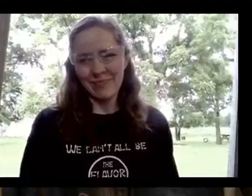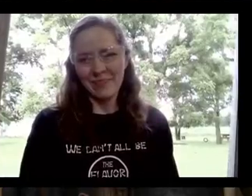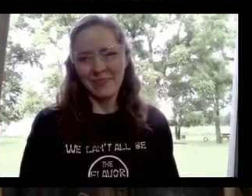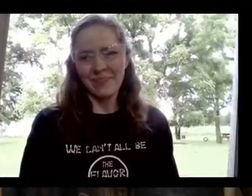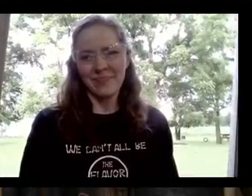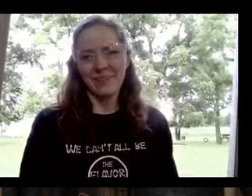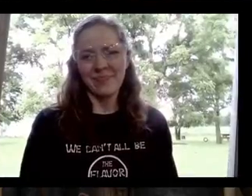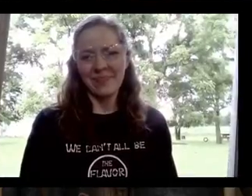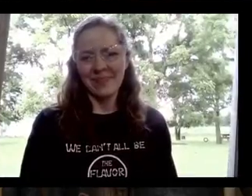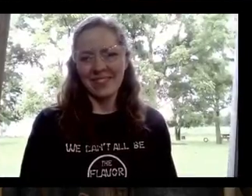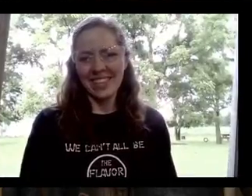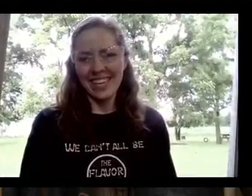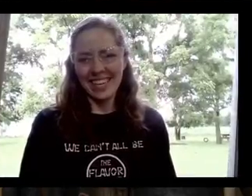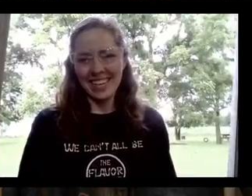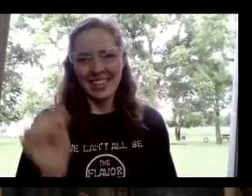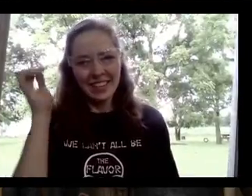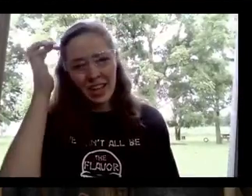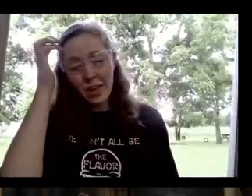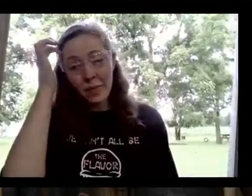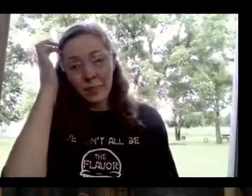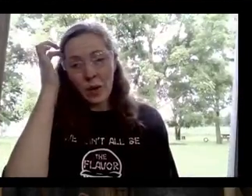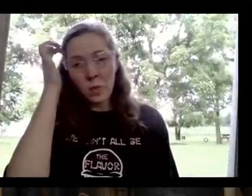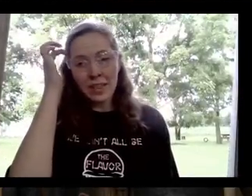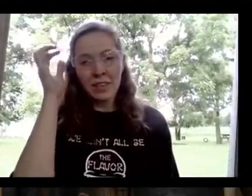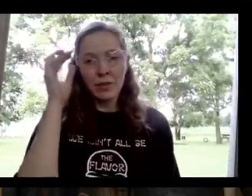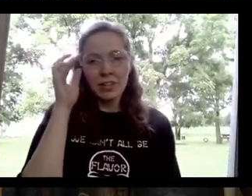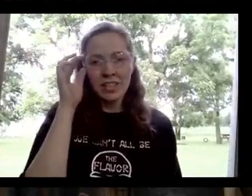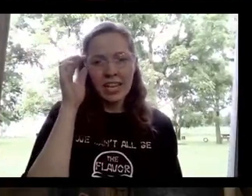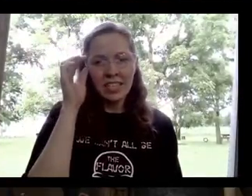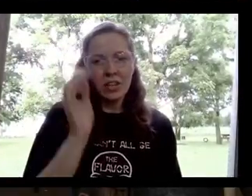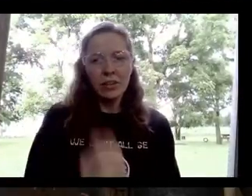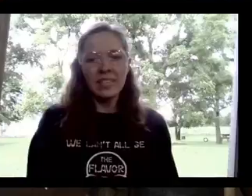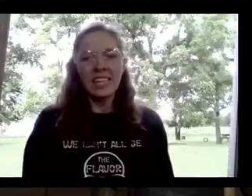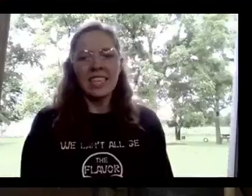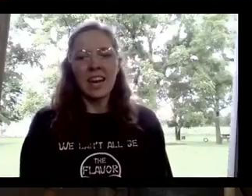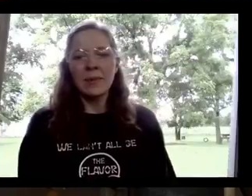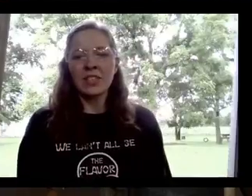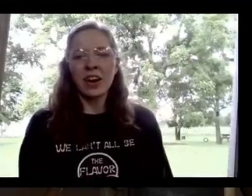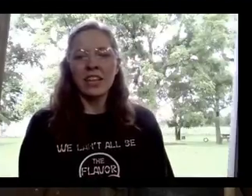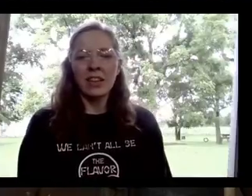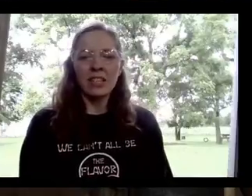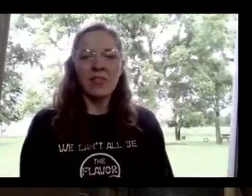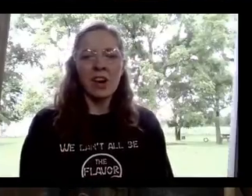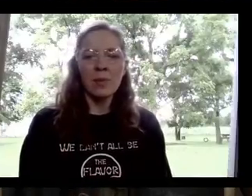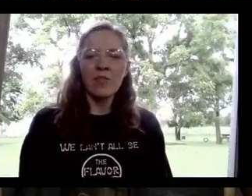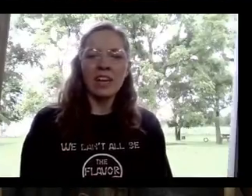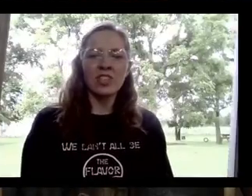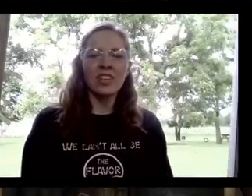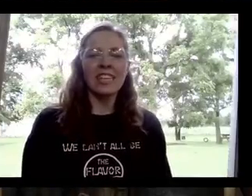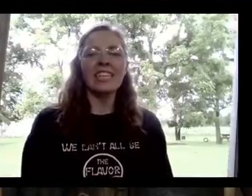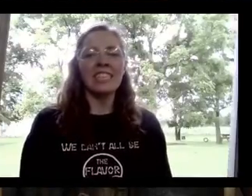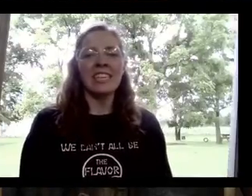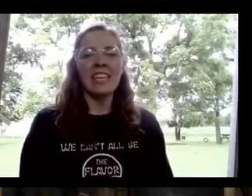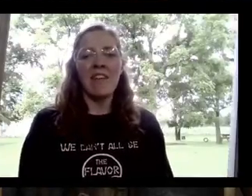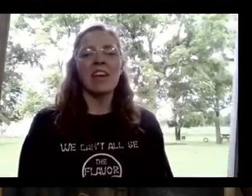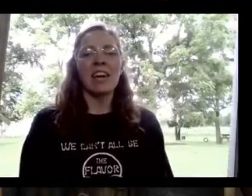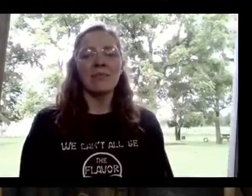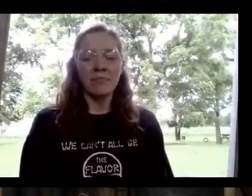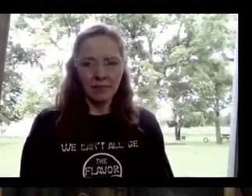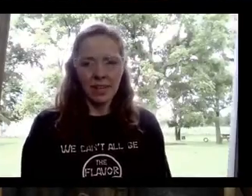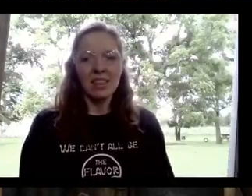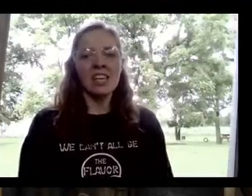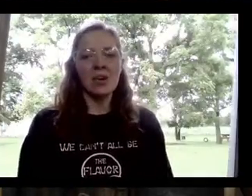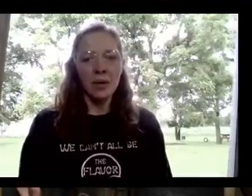Although I'm sure I can say all good things. What the Forge says, the new site setup is great, looks very professional and easy to